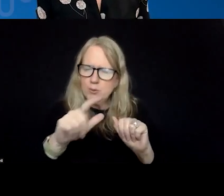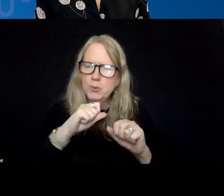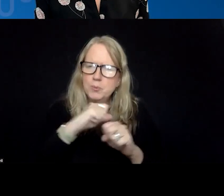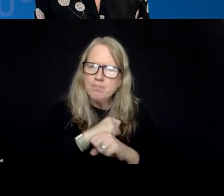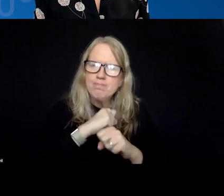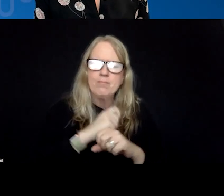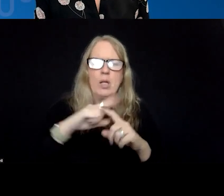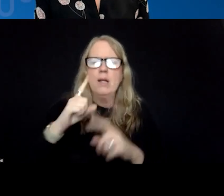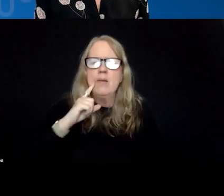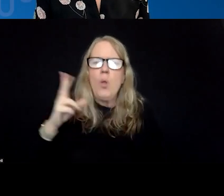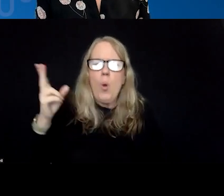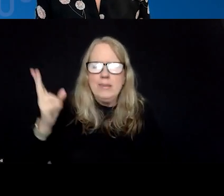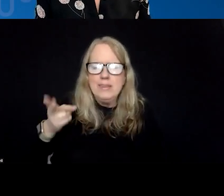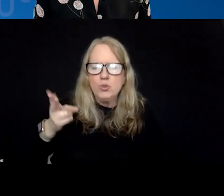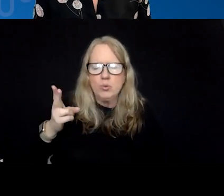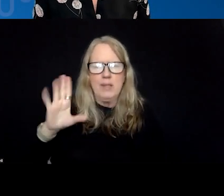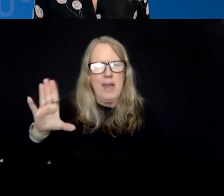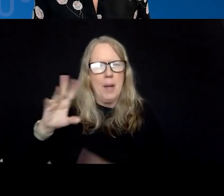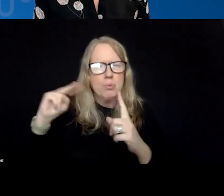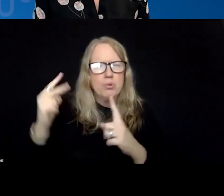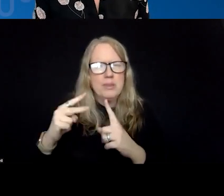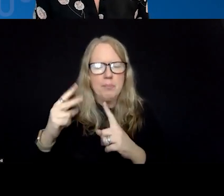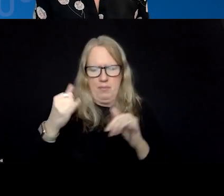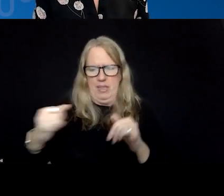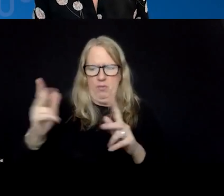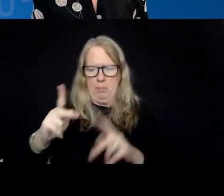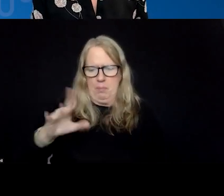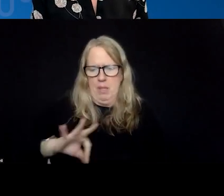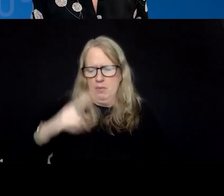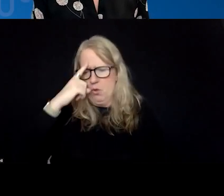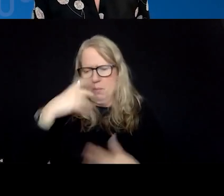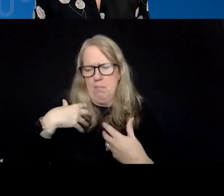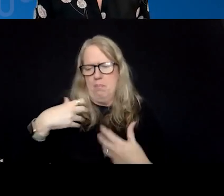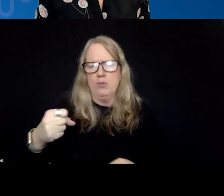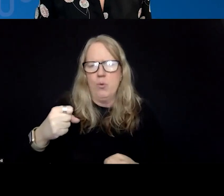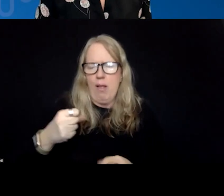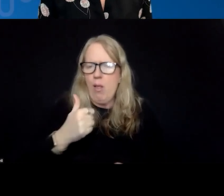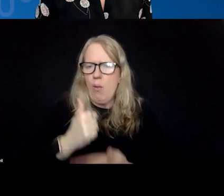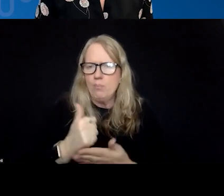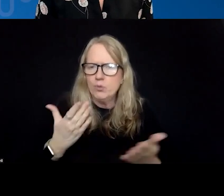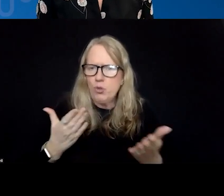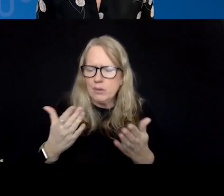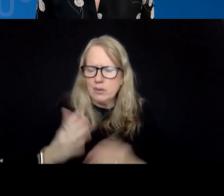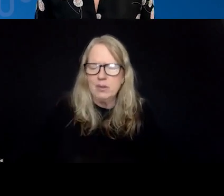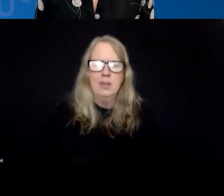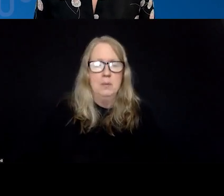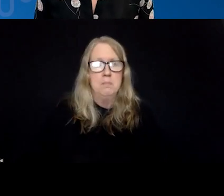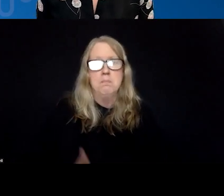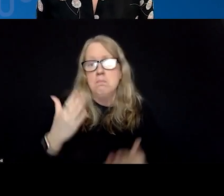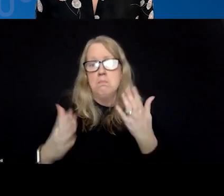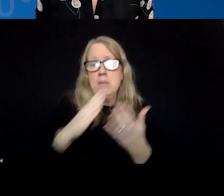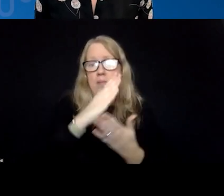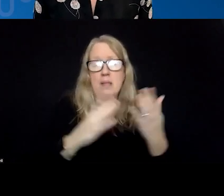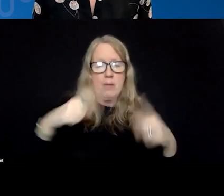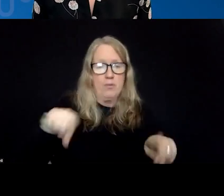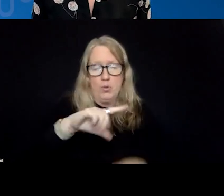those historical perceptions of individuals' ability to benefit from mental health treatment. Some of you may be familiar with the fact that